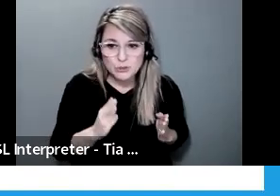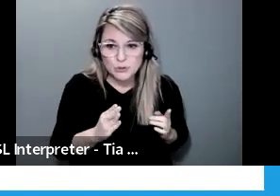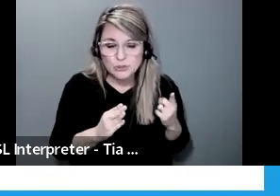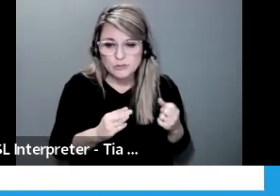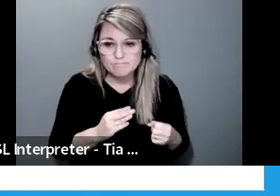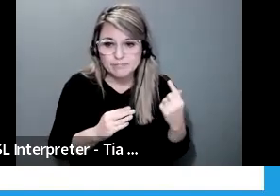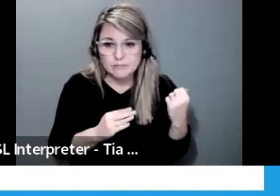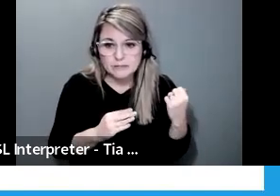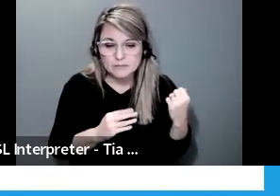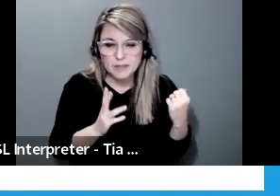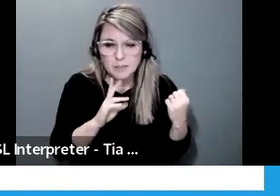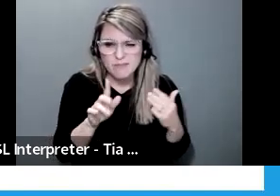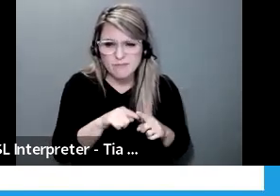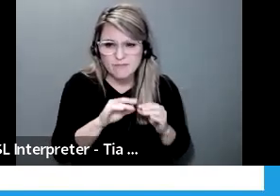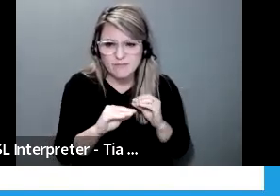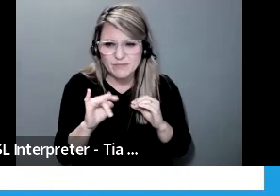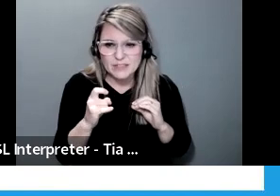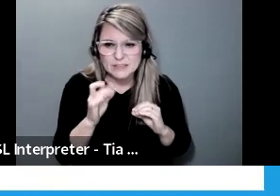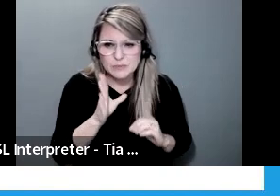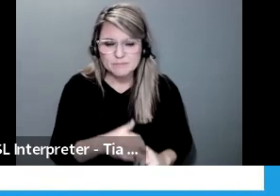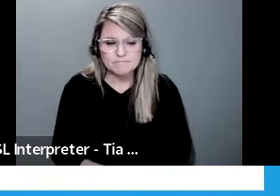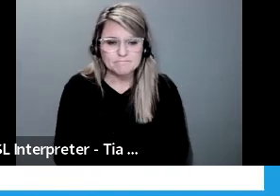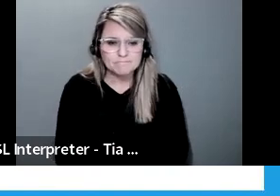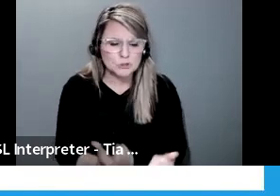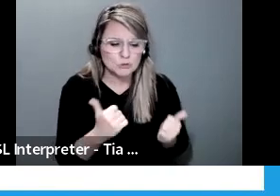Let's try this again here.